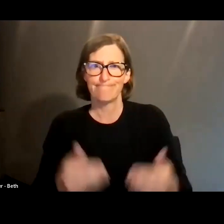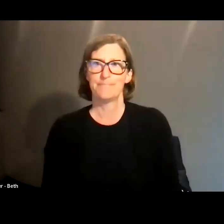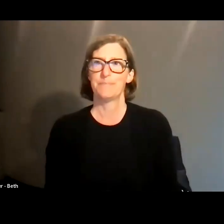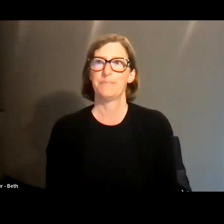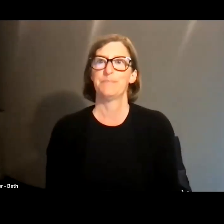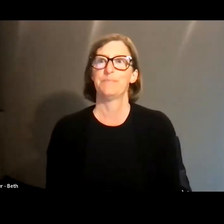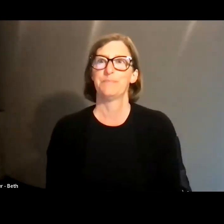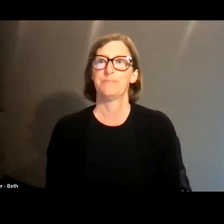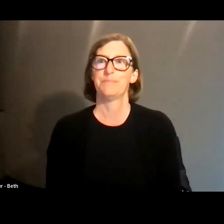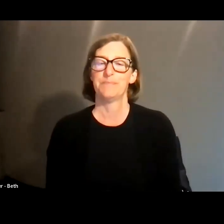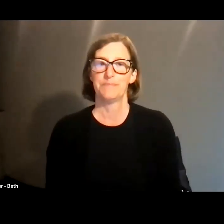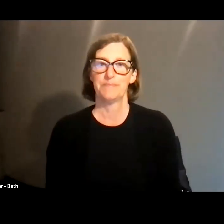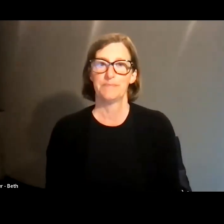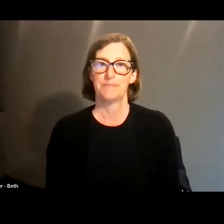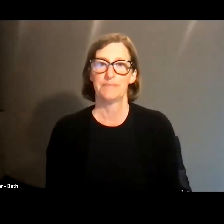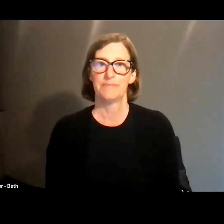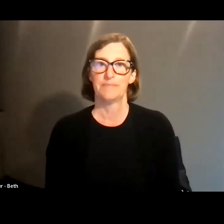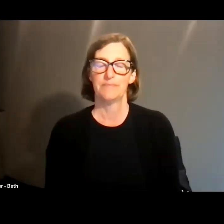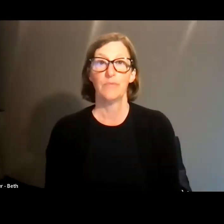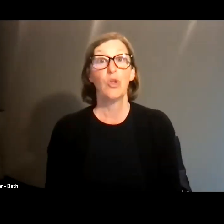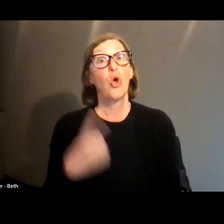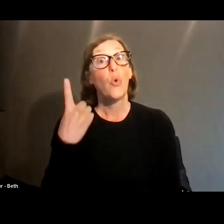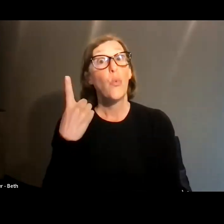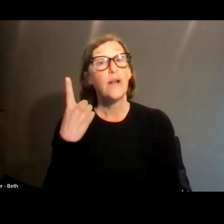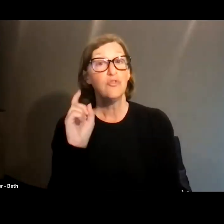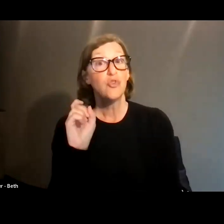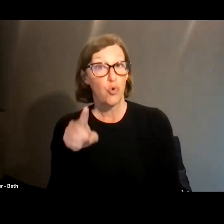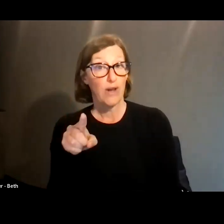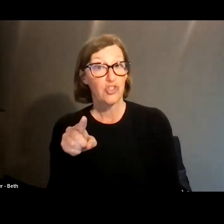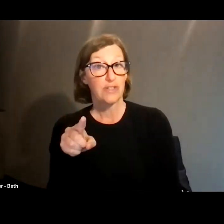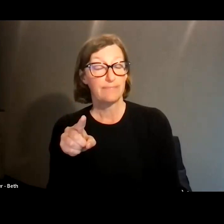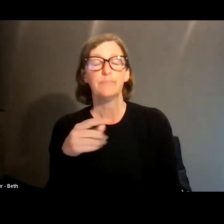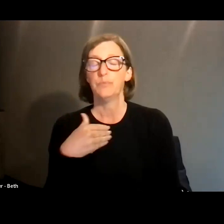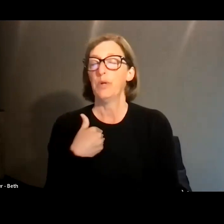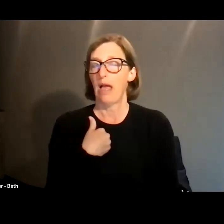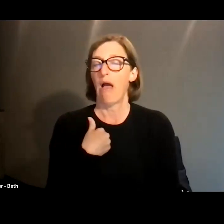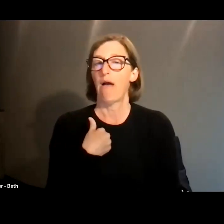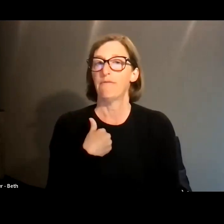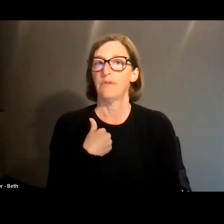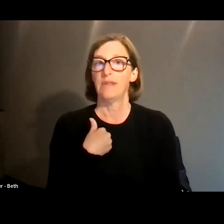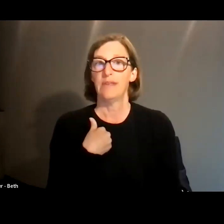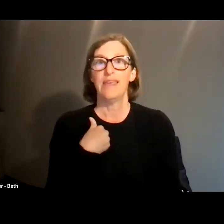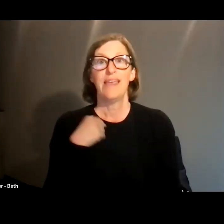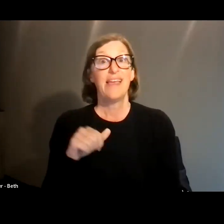So let's see. One question that we do have, any future plan work